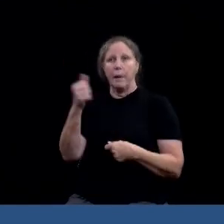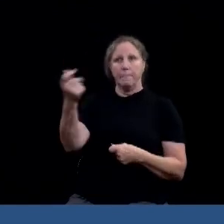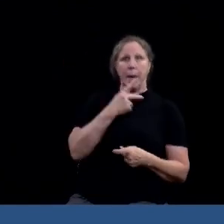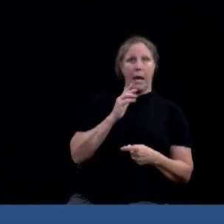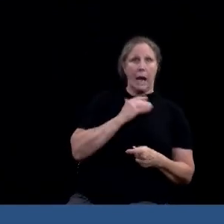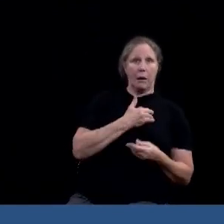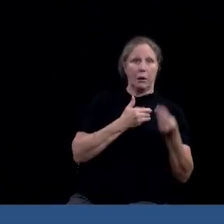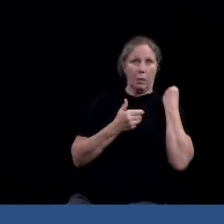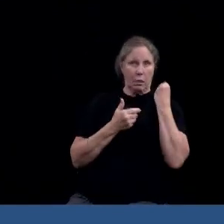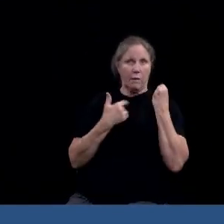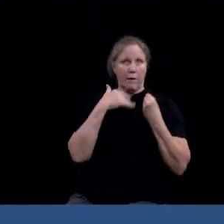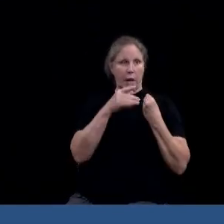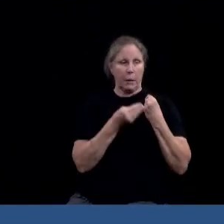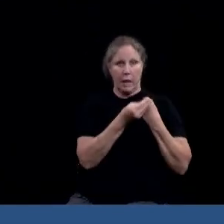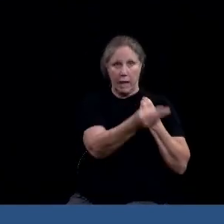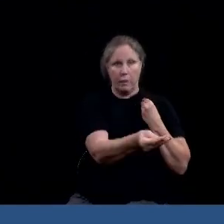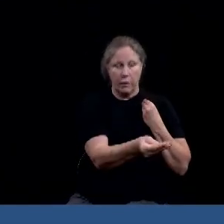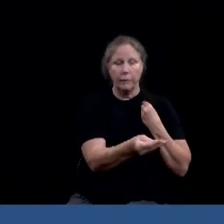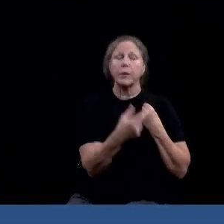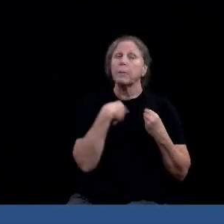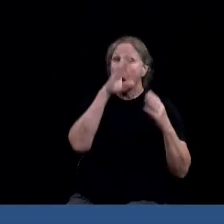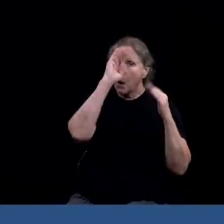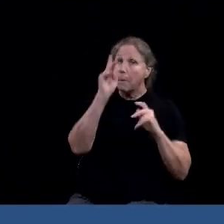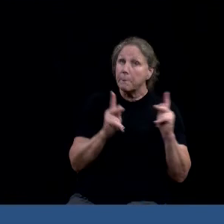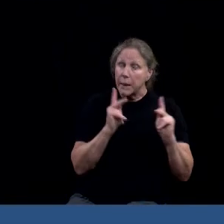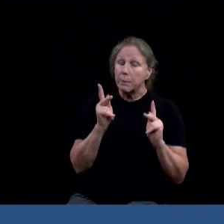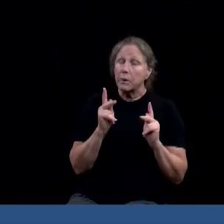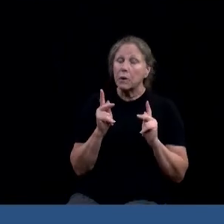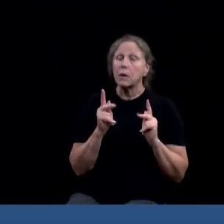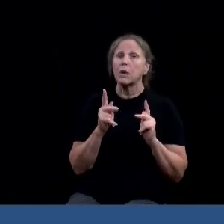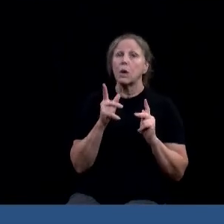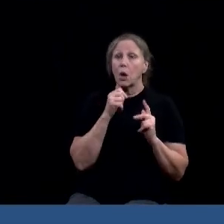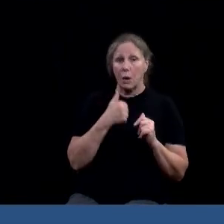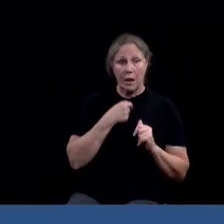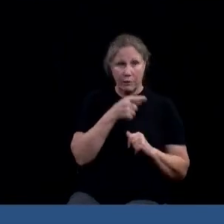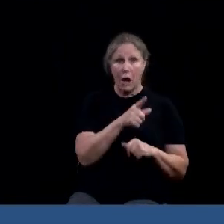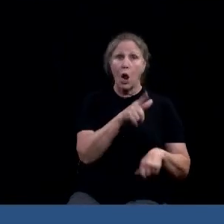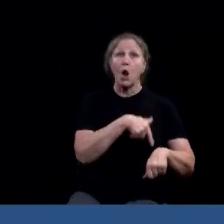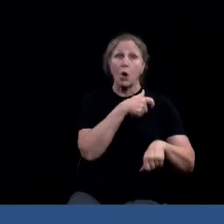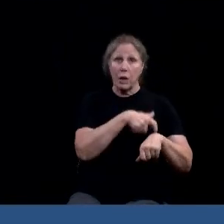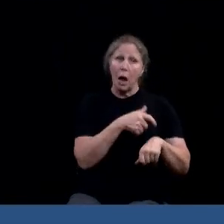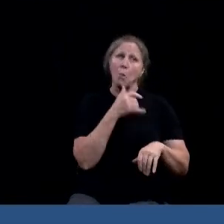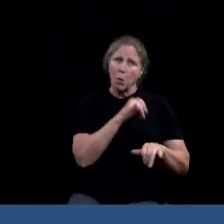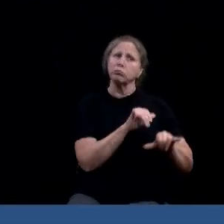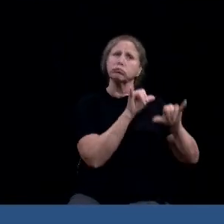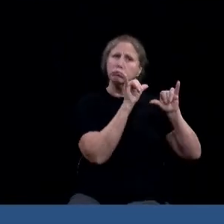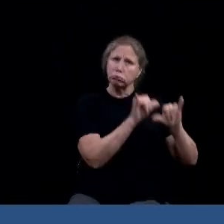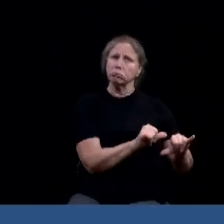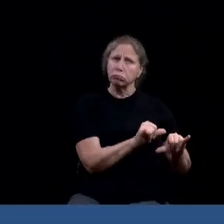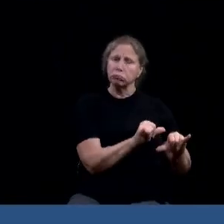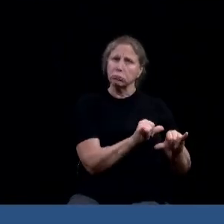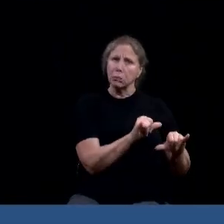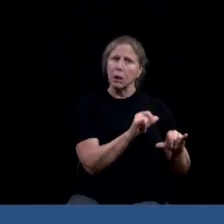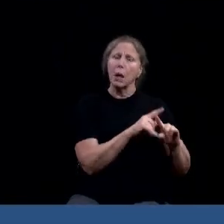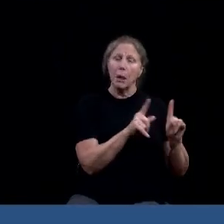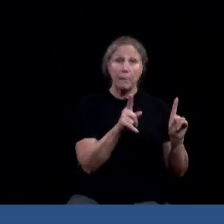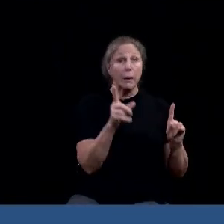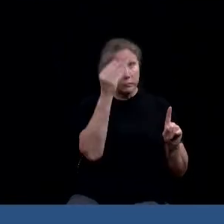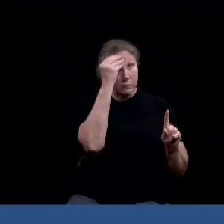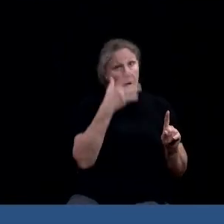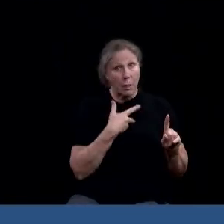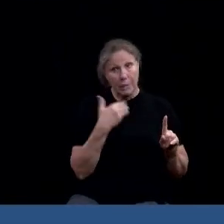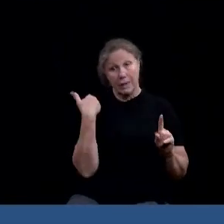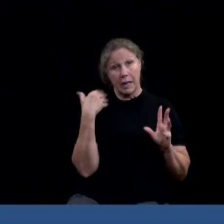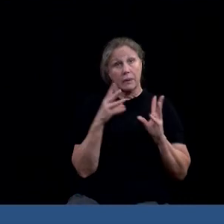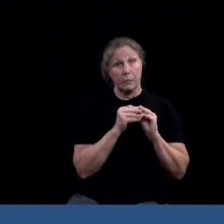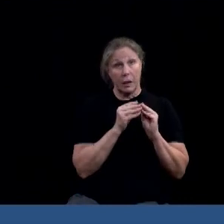people who have lived there for a very long time will continue to live there, but I did get told at my last meeting that some of them might have lived there